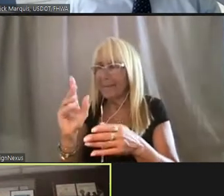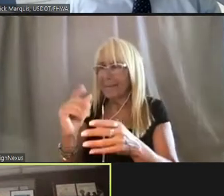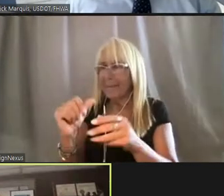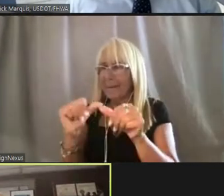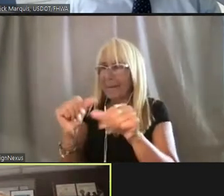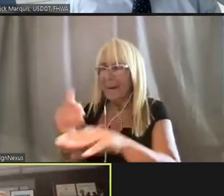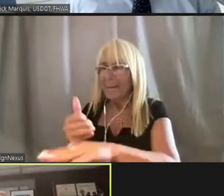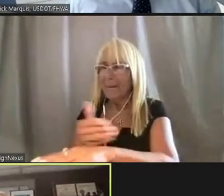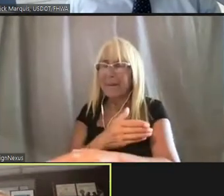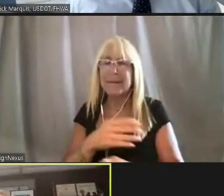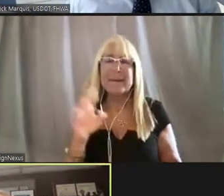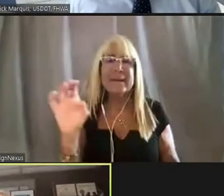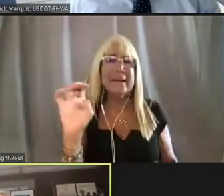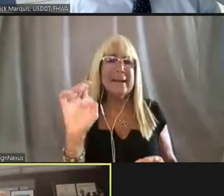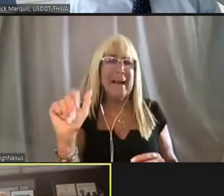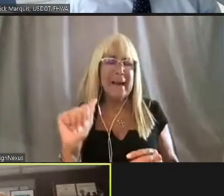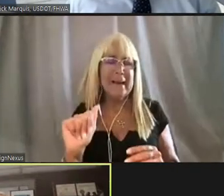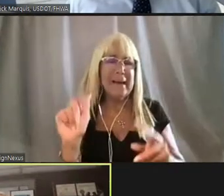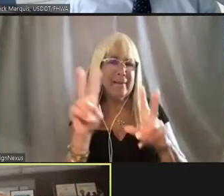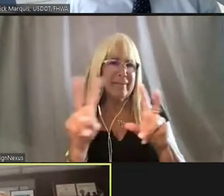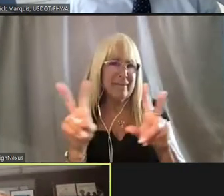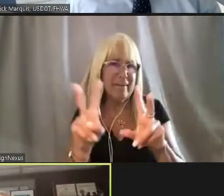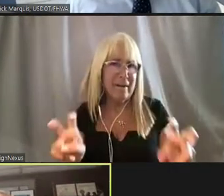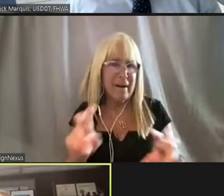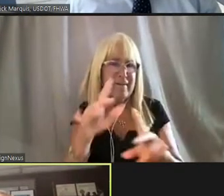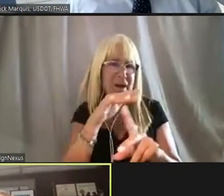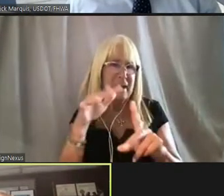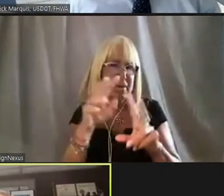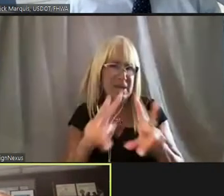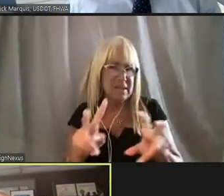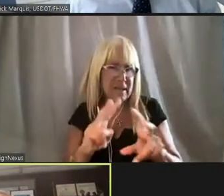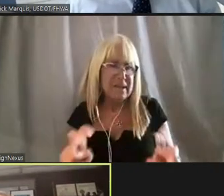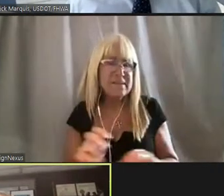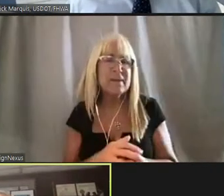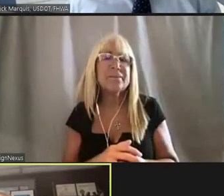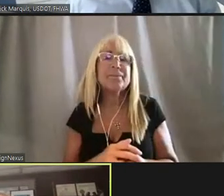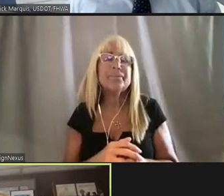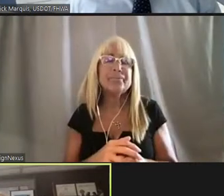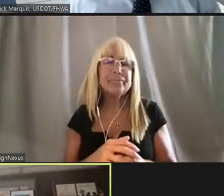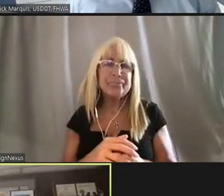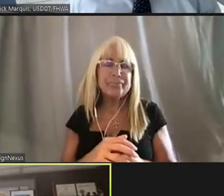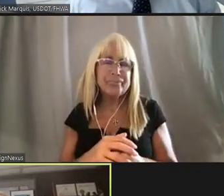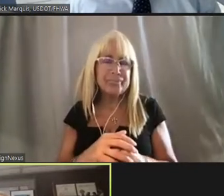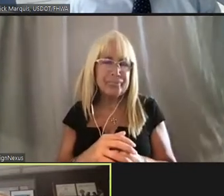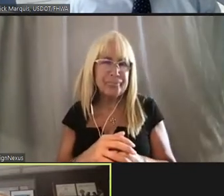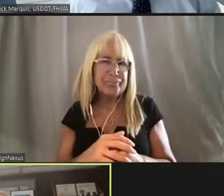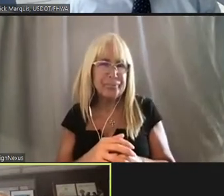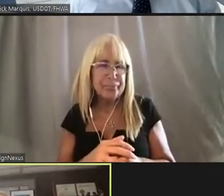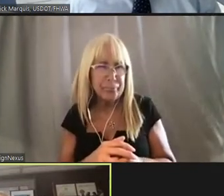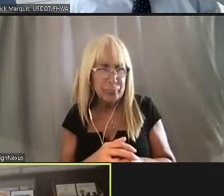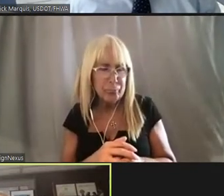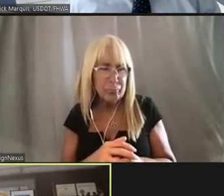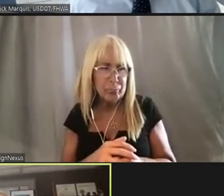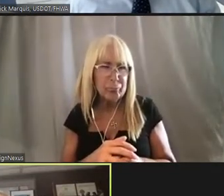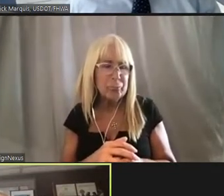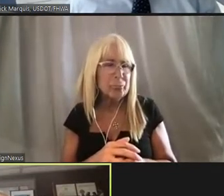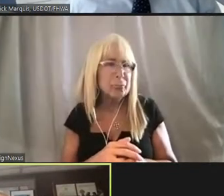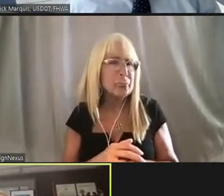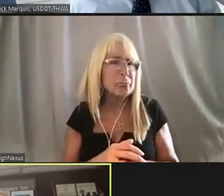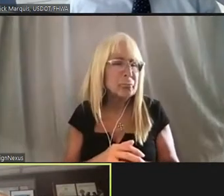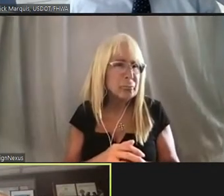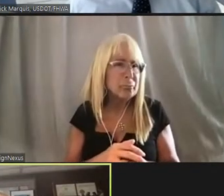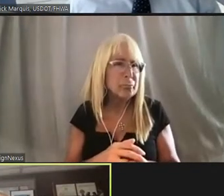the EA excuse me the environmental assessment projects created creating a told Central business